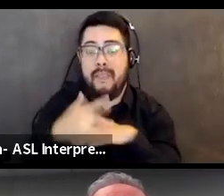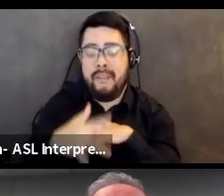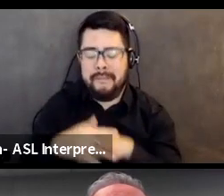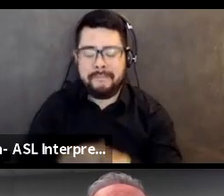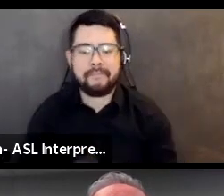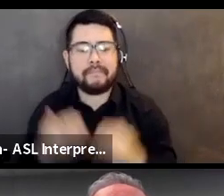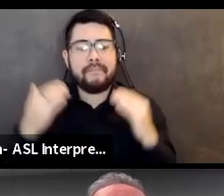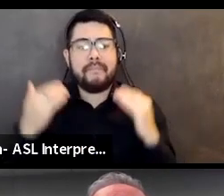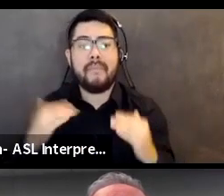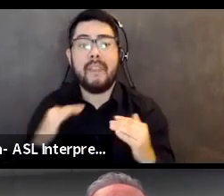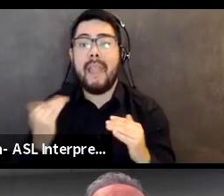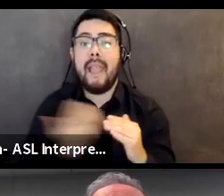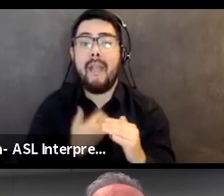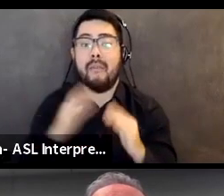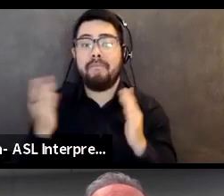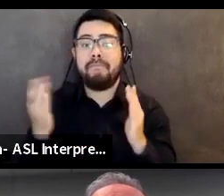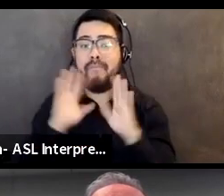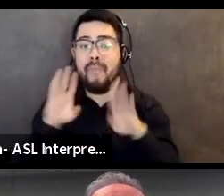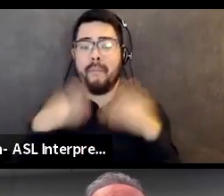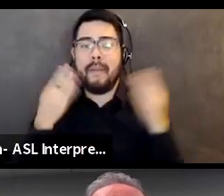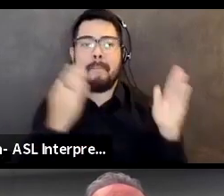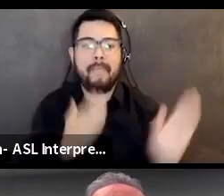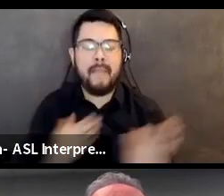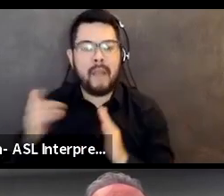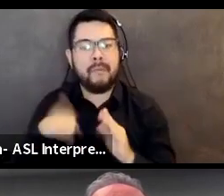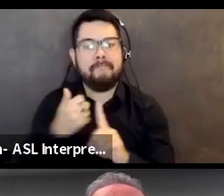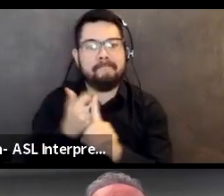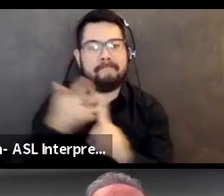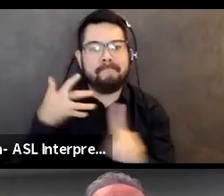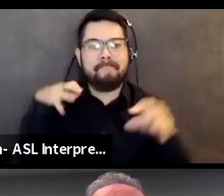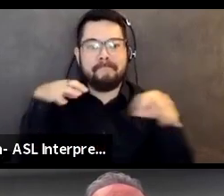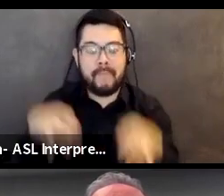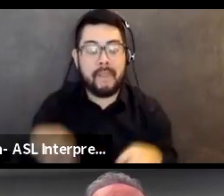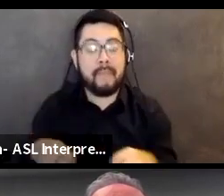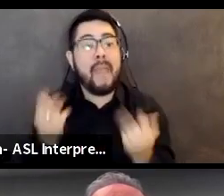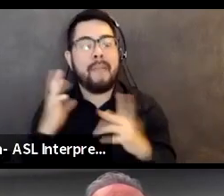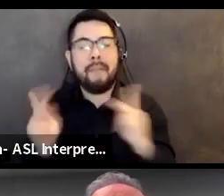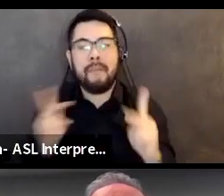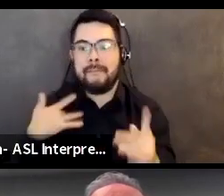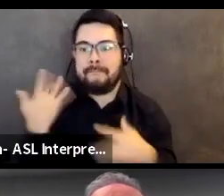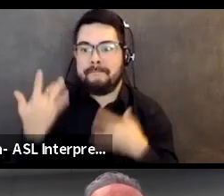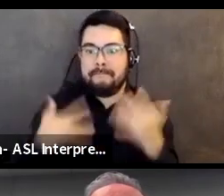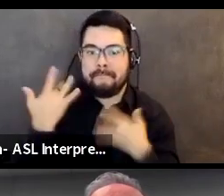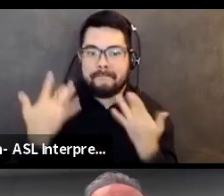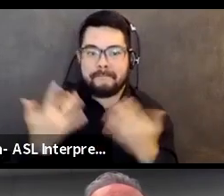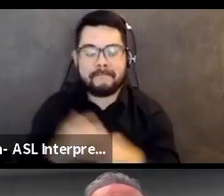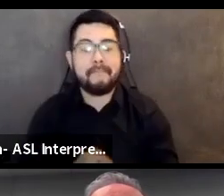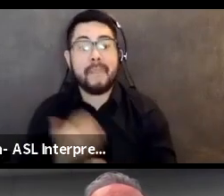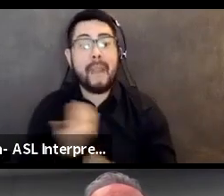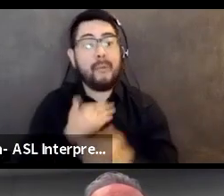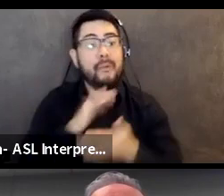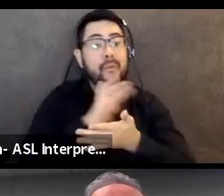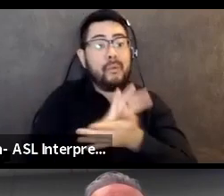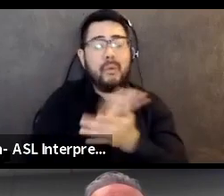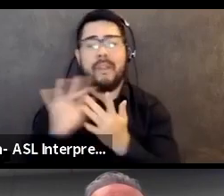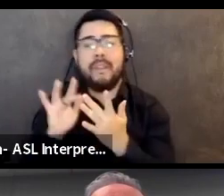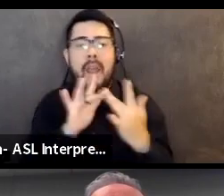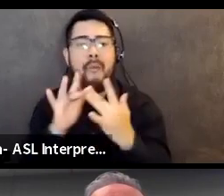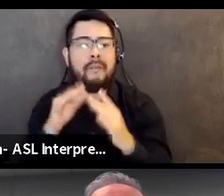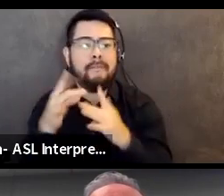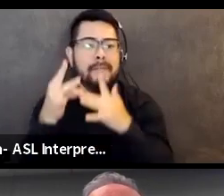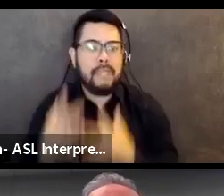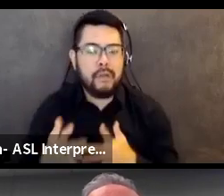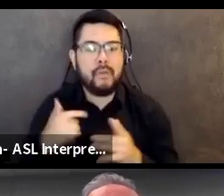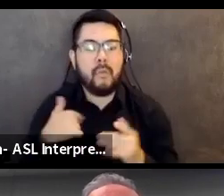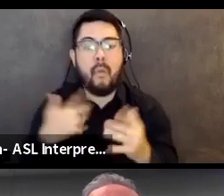reopening plan in great detail and the enthusiasm was palpable our school and network leaders are committed to making remote learning a